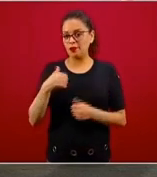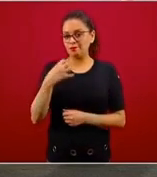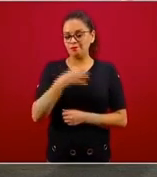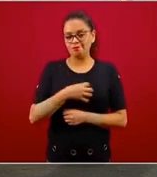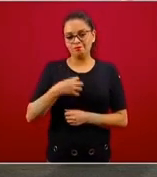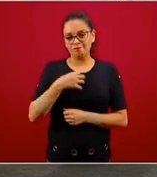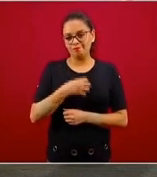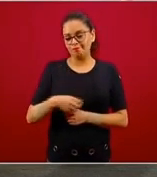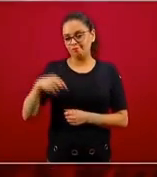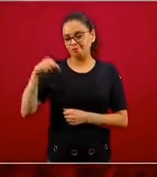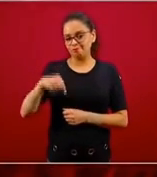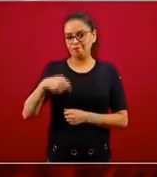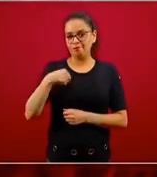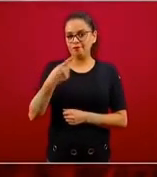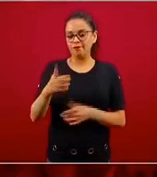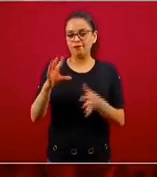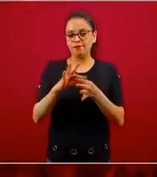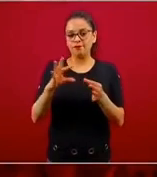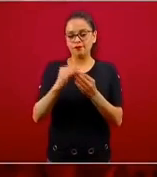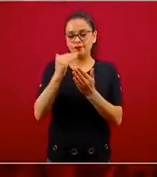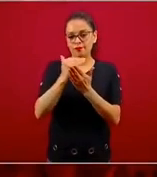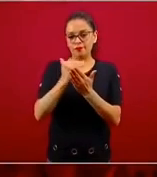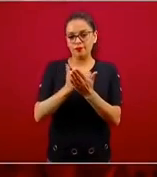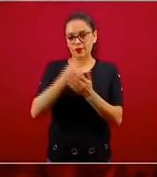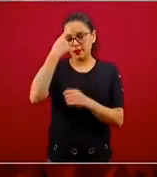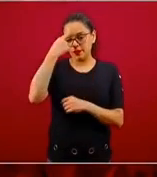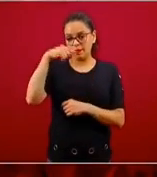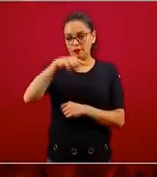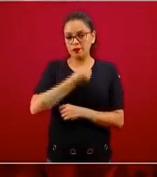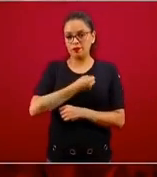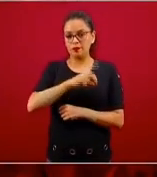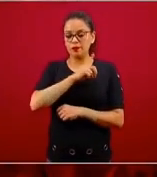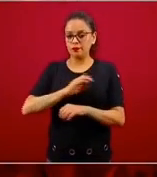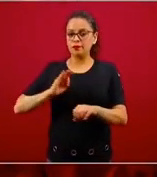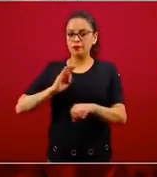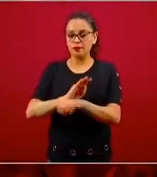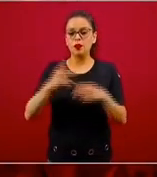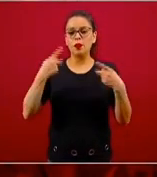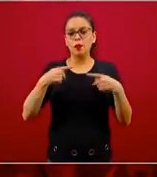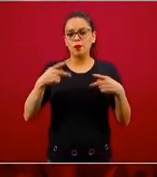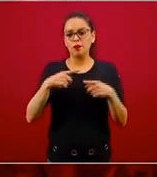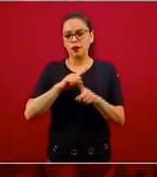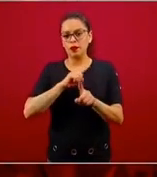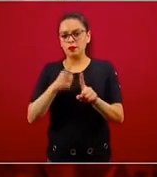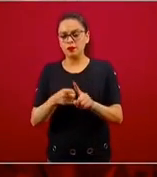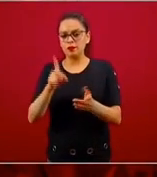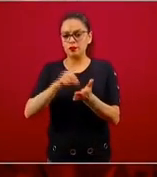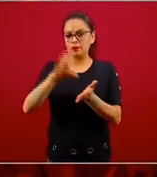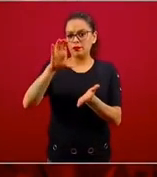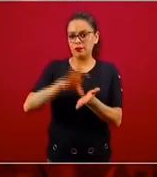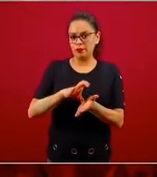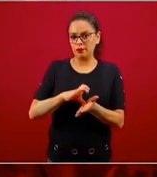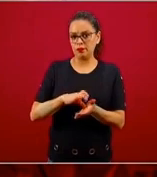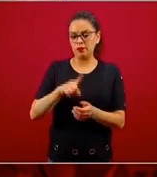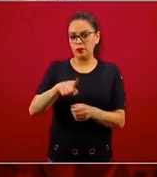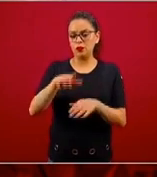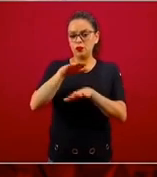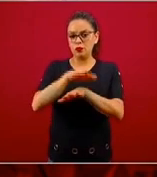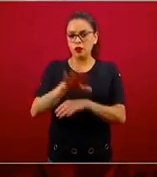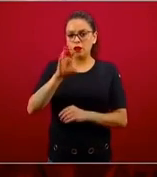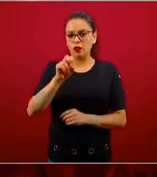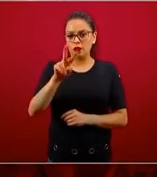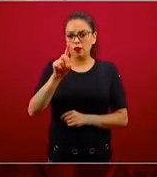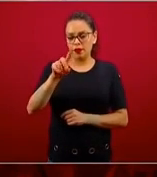honor presentar esta guía we para la want to make sure protección de la we salud have de las personas con discapacidad percentages. en el contexto de COVID-19, con el apoyo